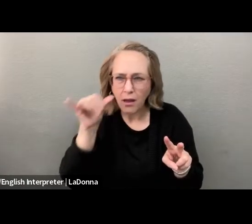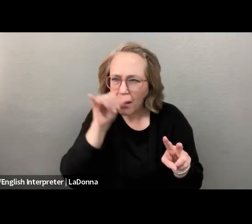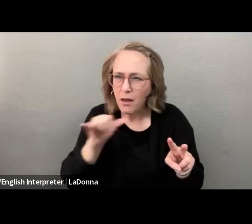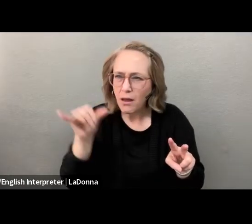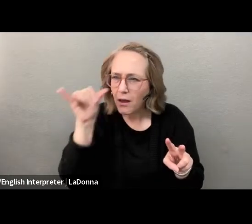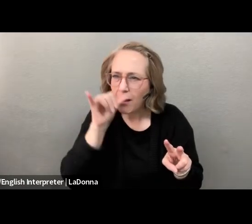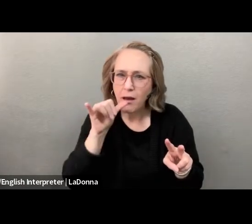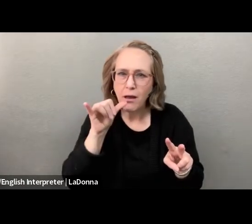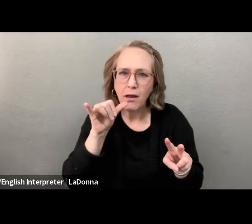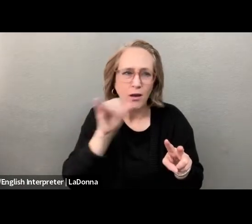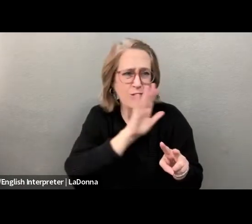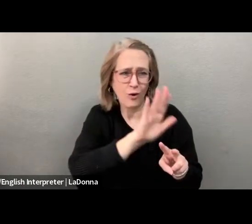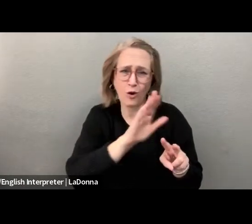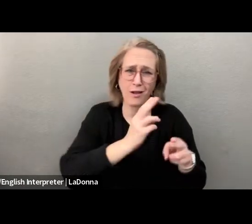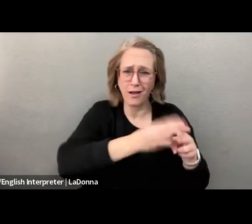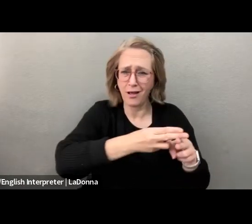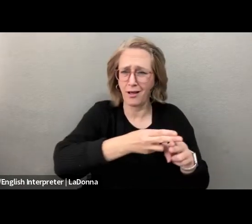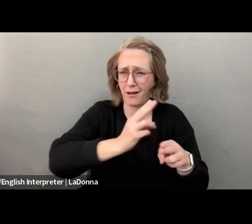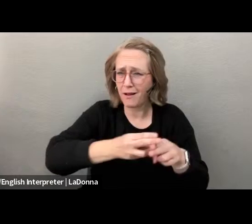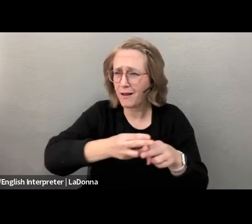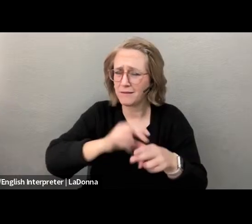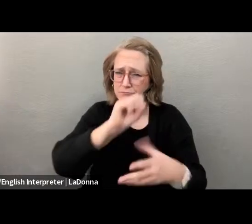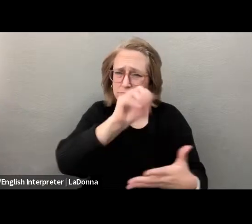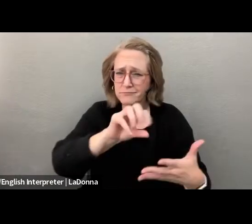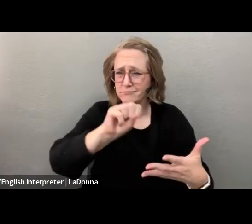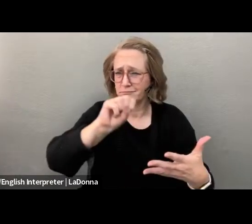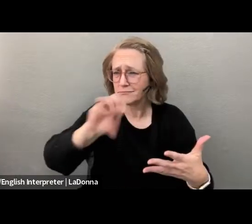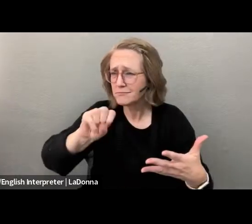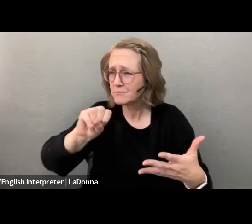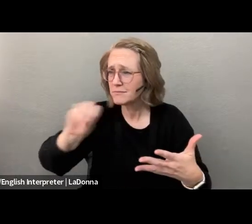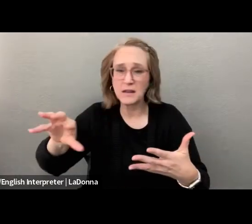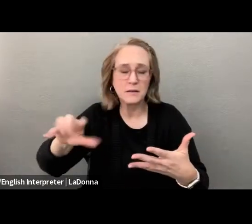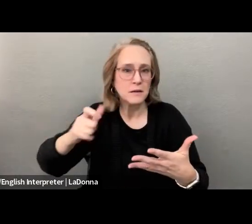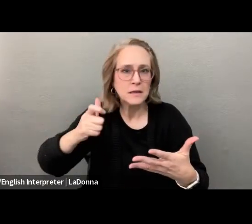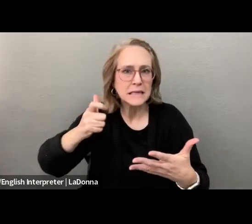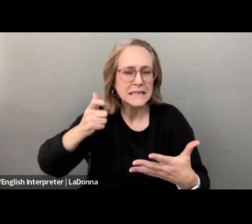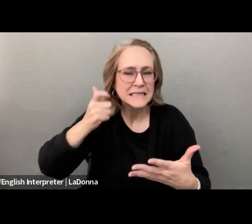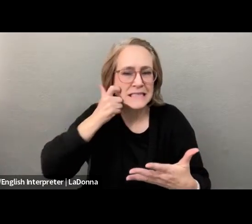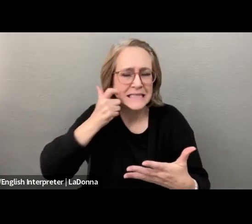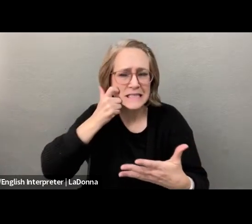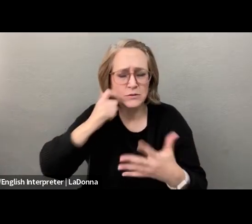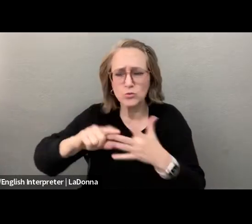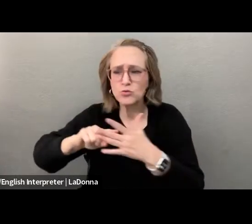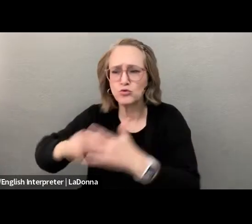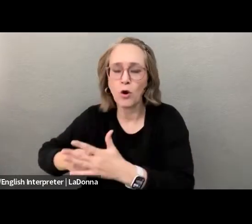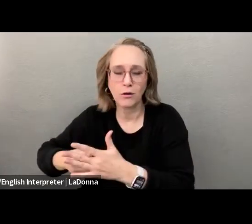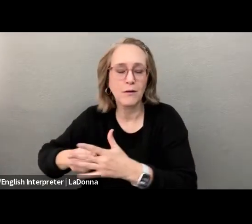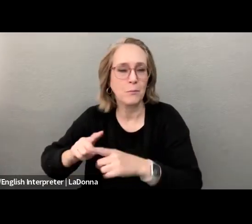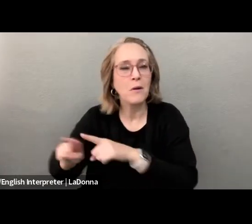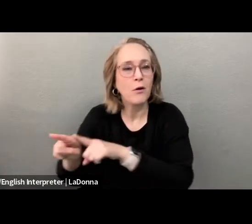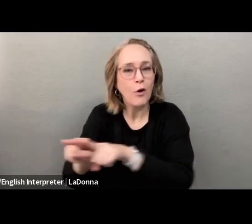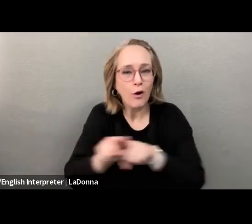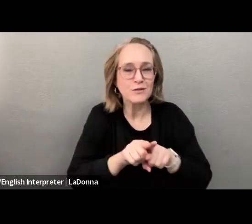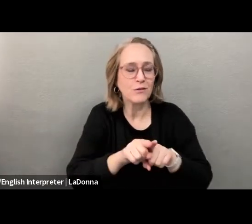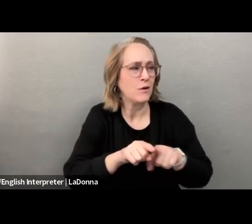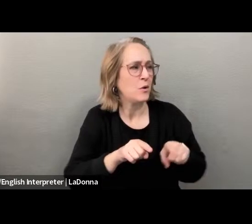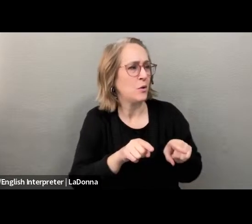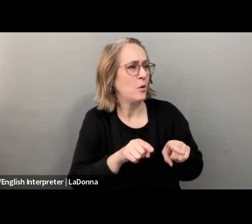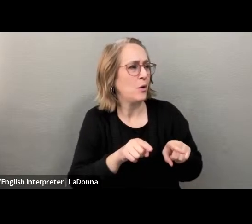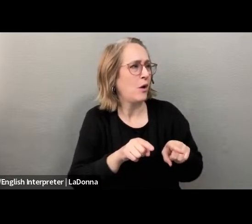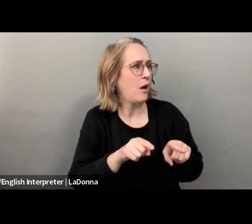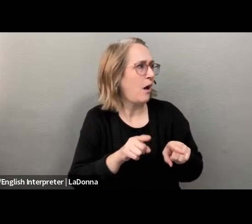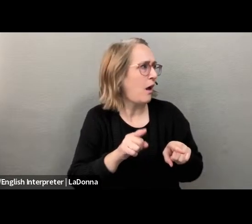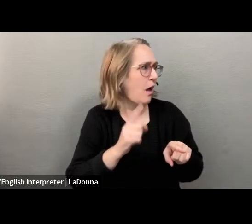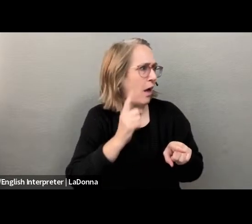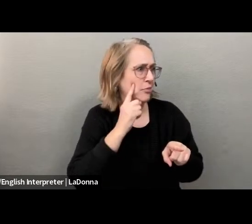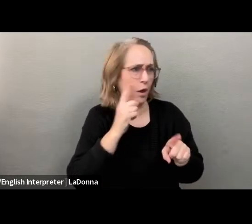items and projects have recently been started, but to me, it made me think that it has always been a